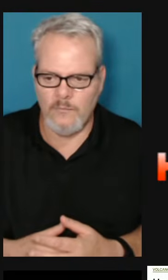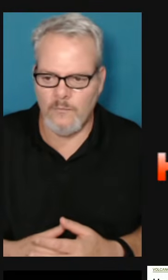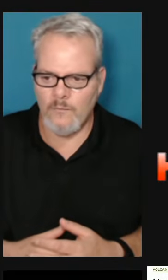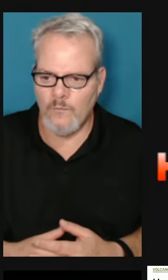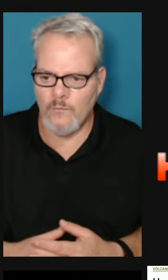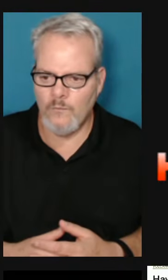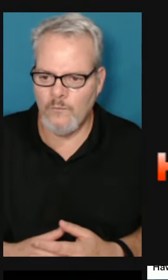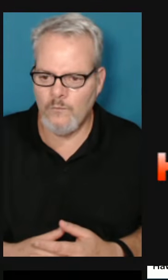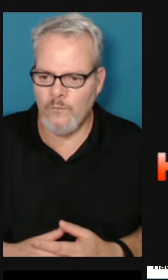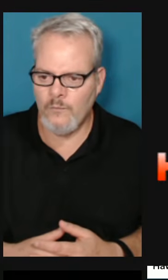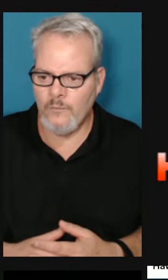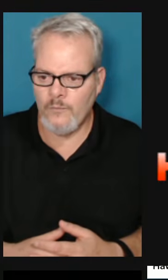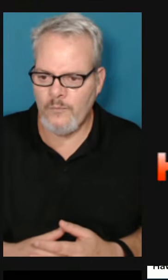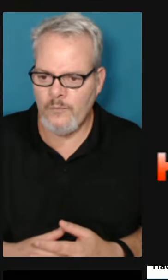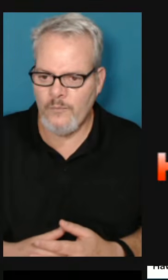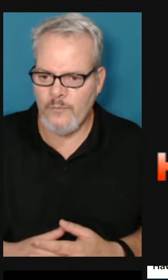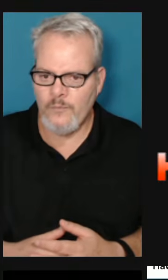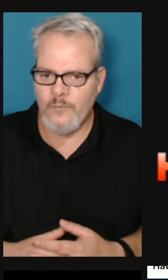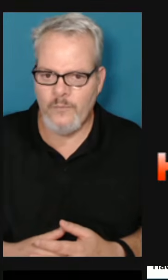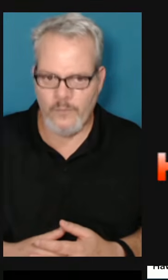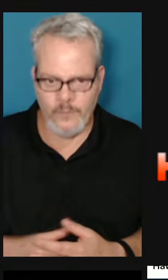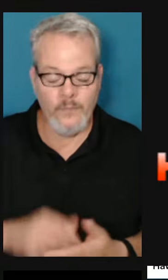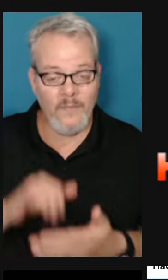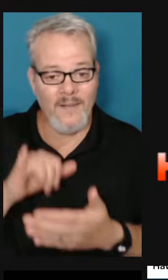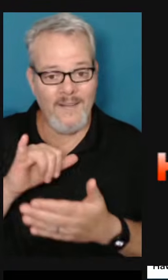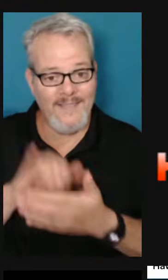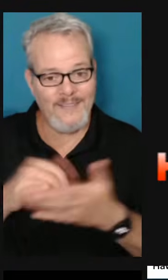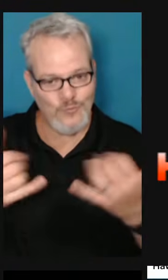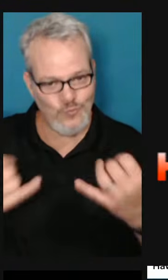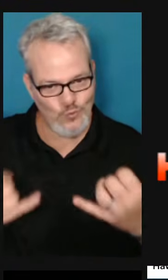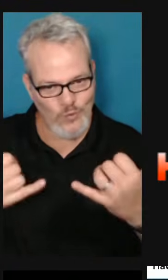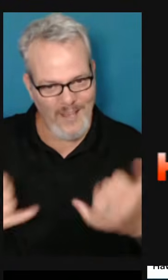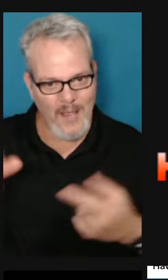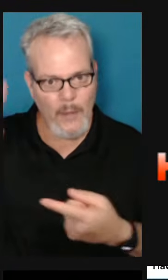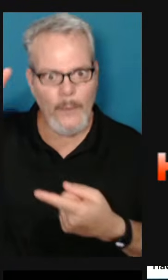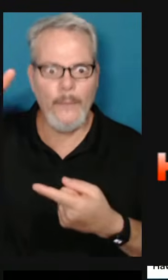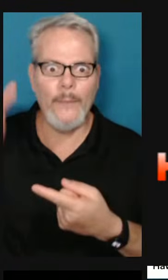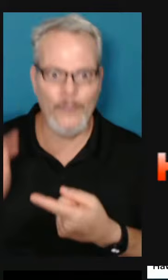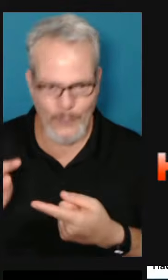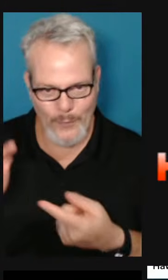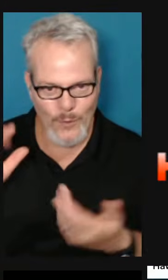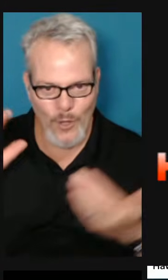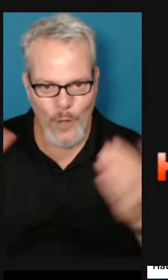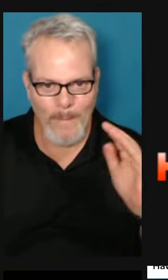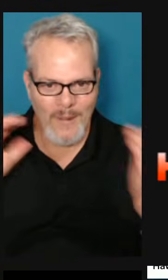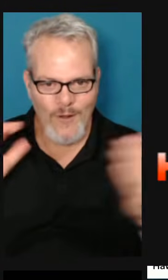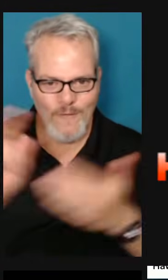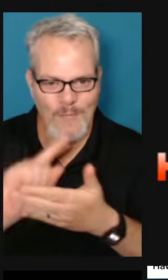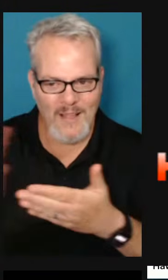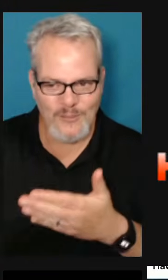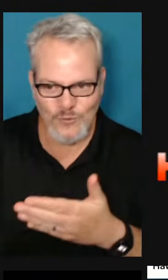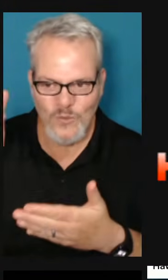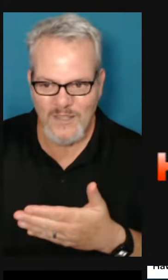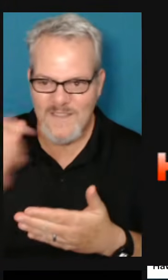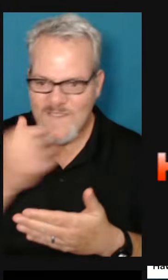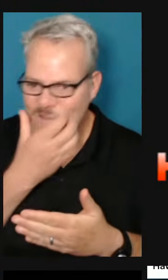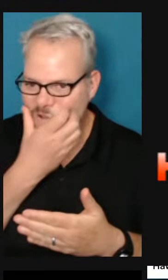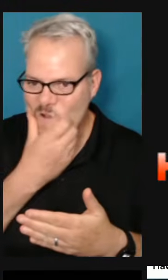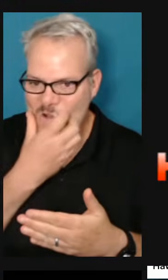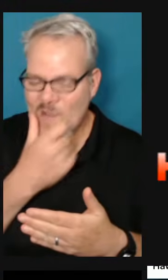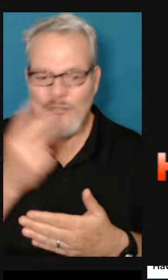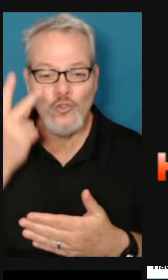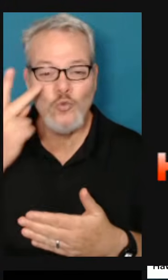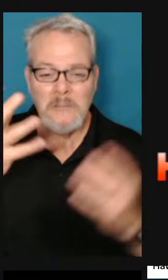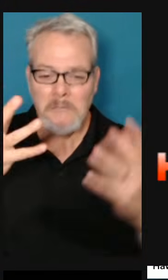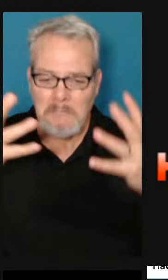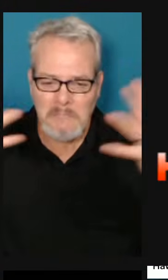So that's the layout of earthquakes today. It's really gone down from last week, and not a whole lot of noteworthy events. We see a lot of deep background events